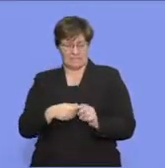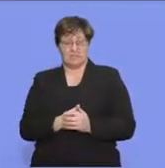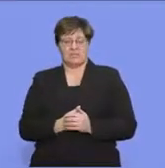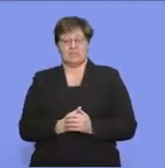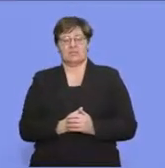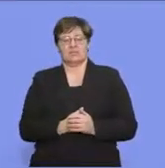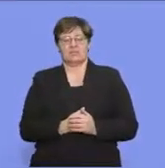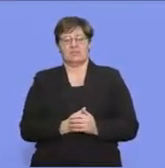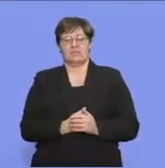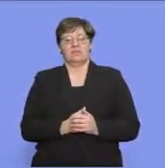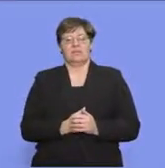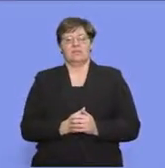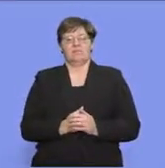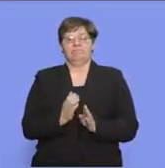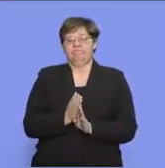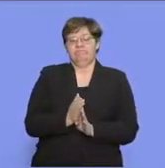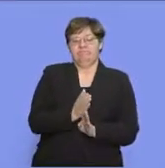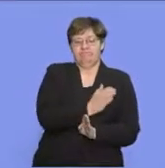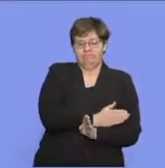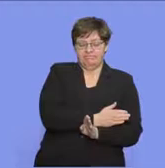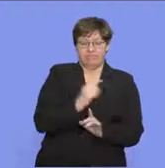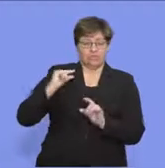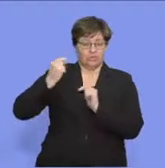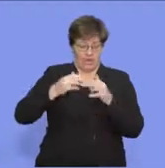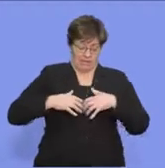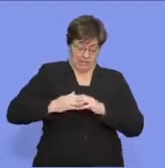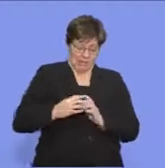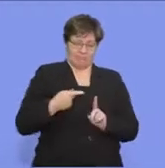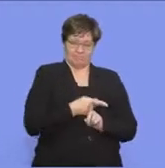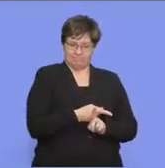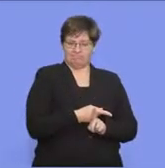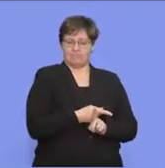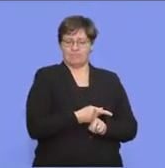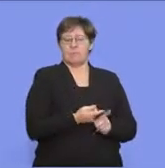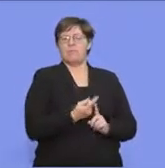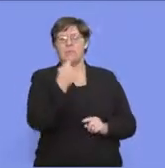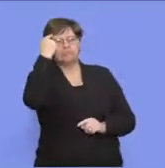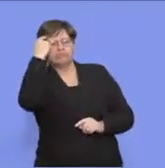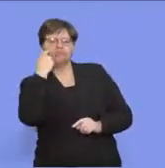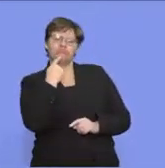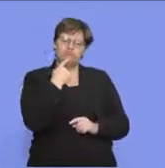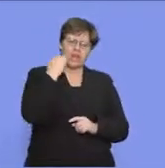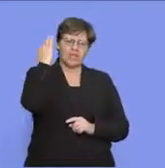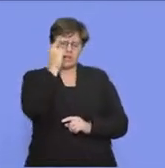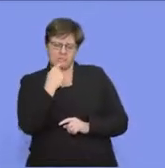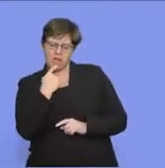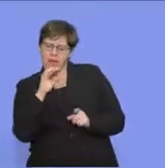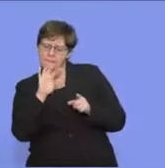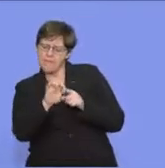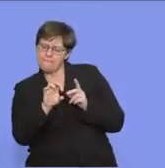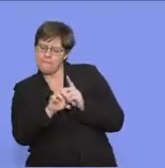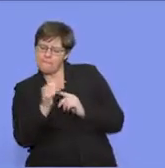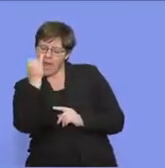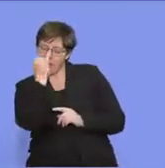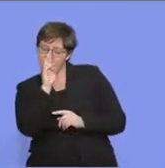worked actually before the development of genetics. So what he basically used, or his ideas came